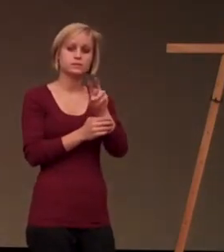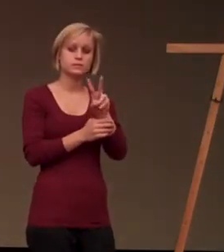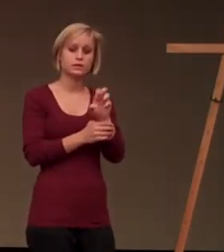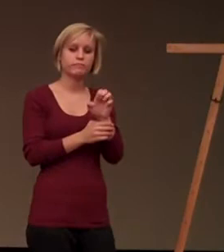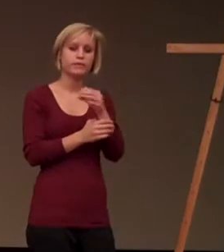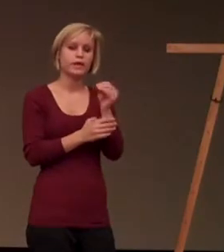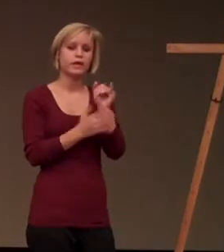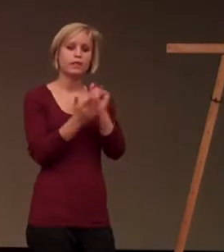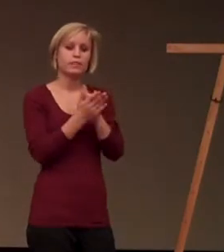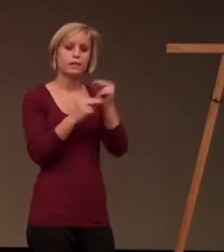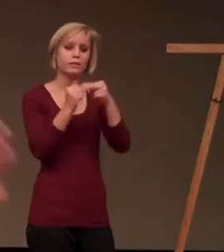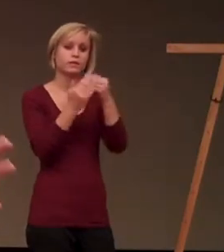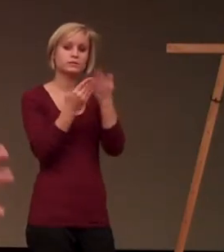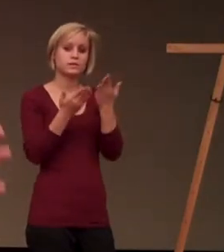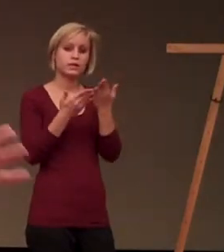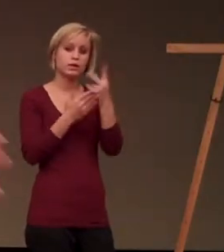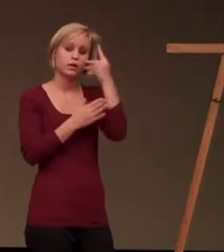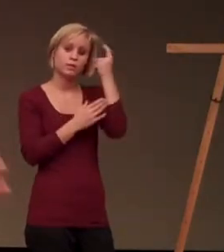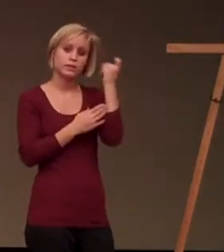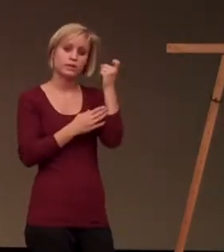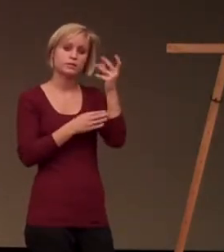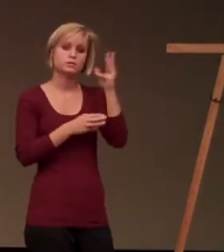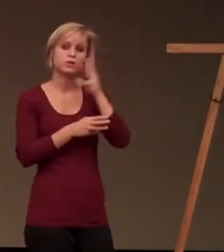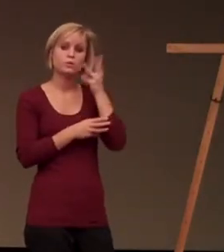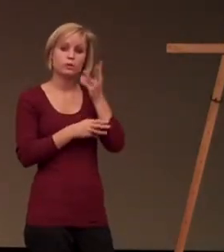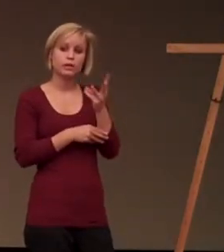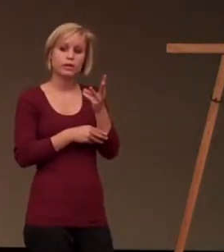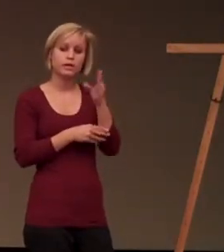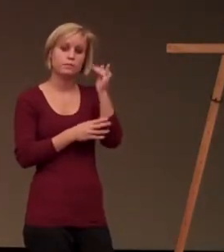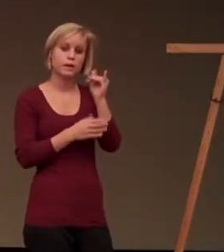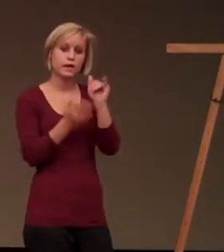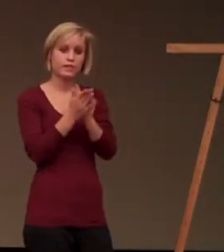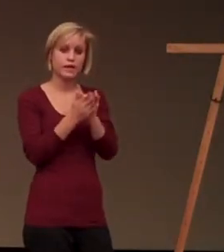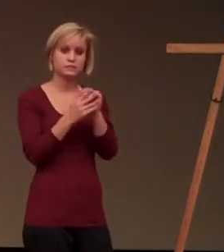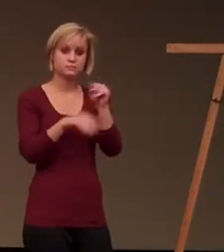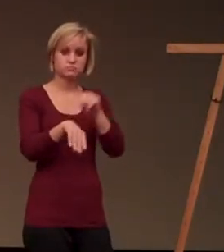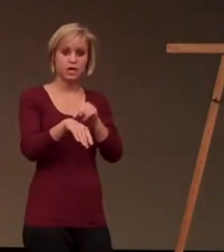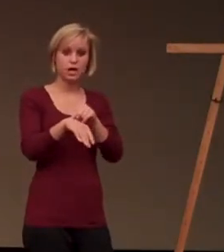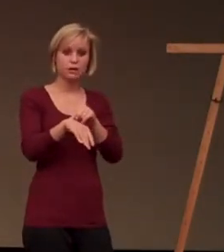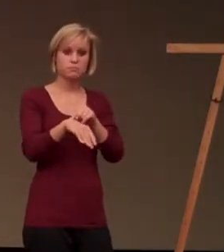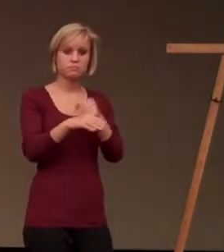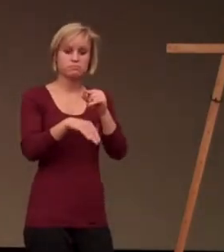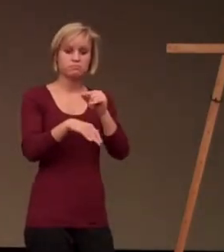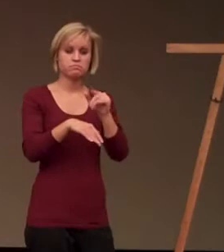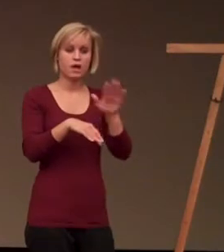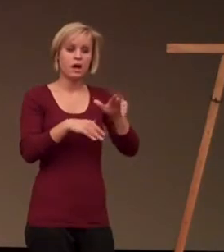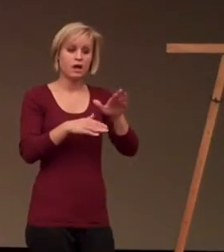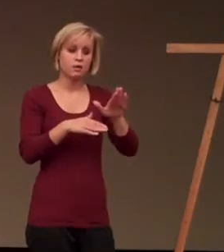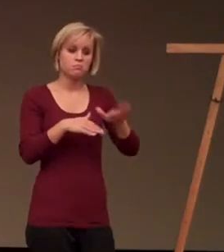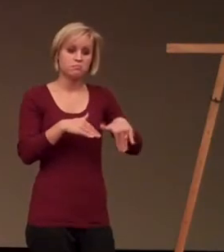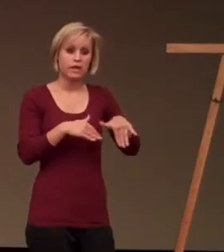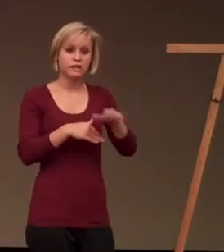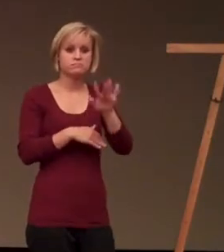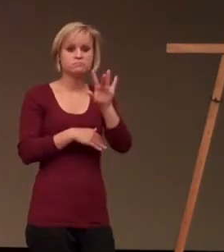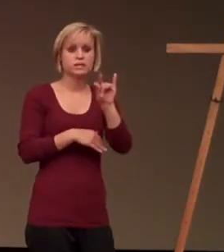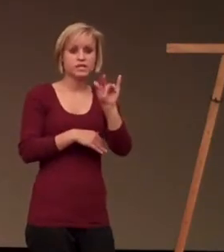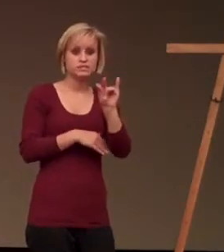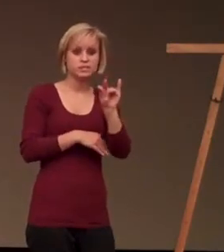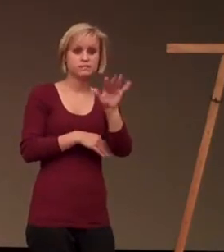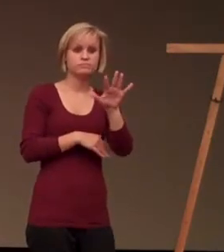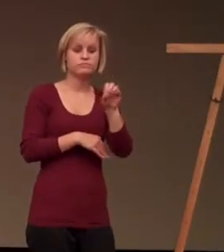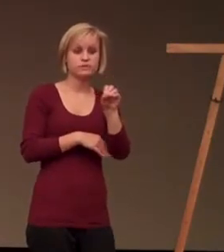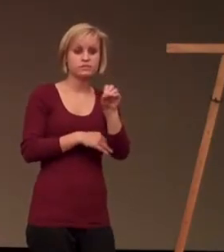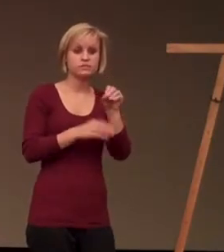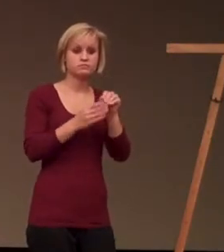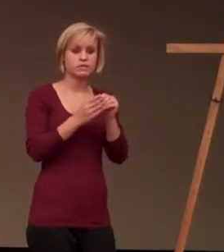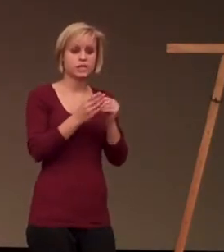And that building is here because Wheeling, by that time, the late 1850s, has grown